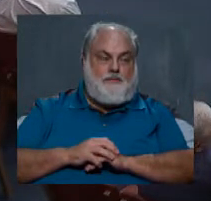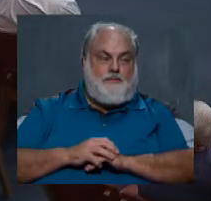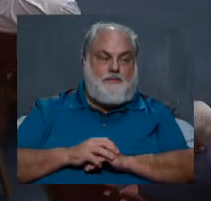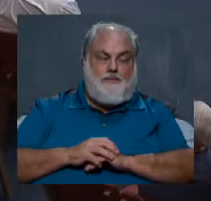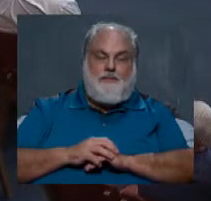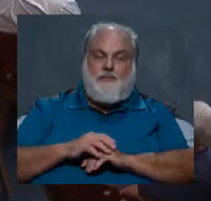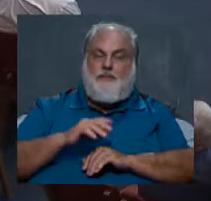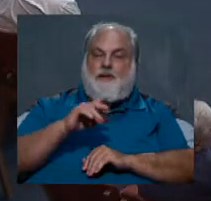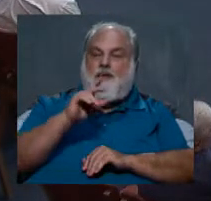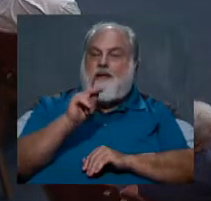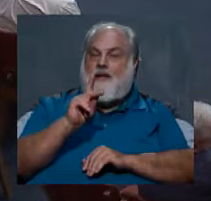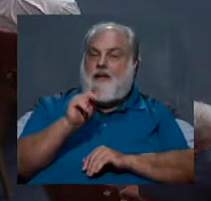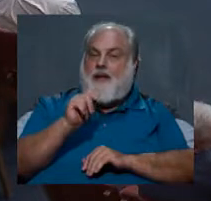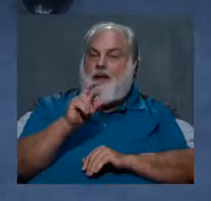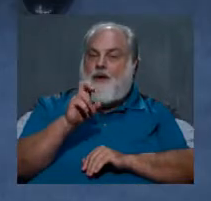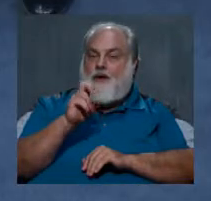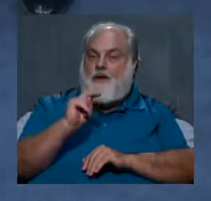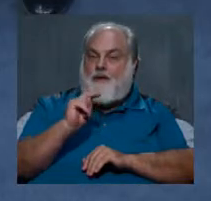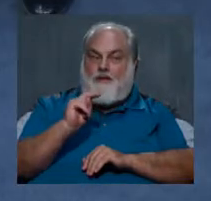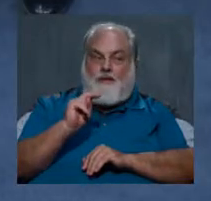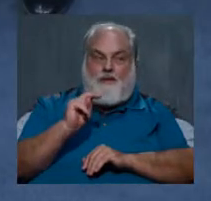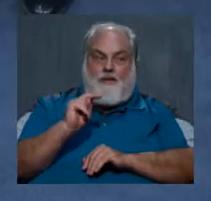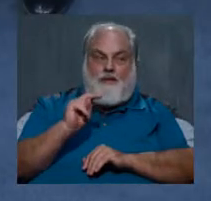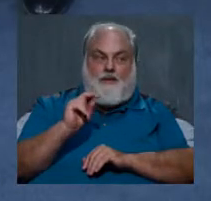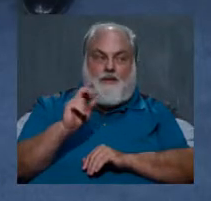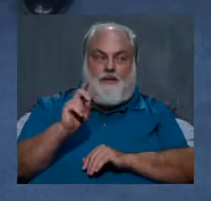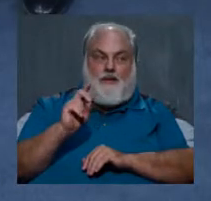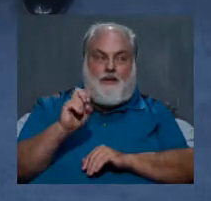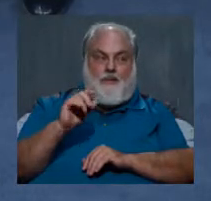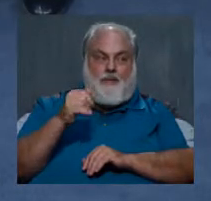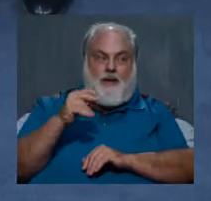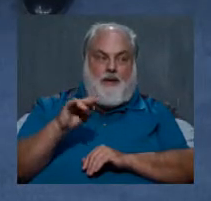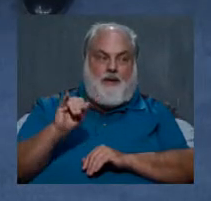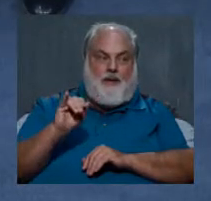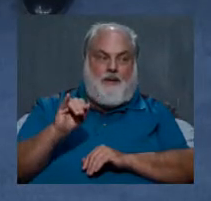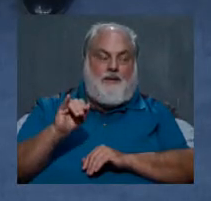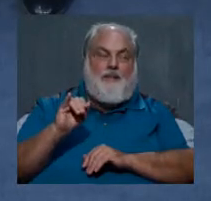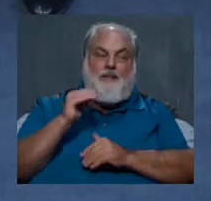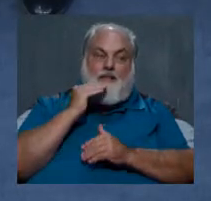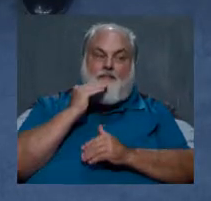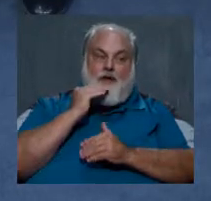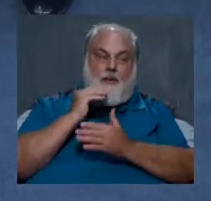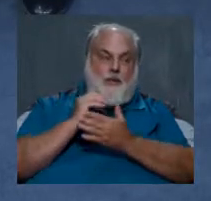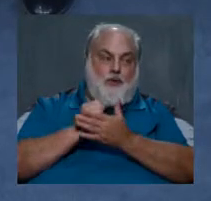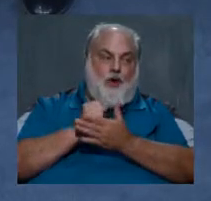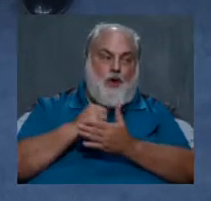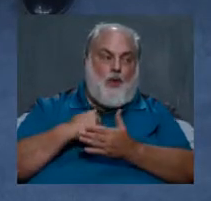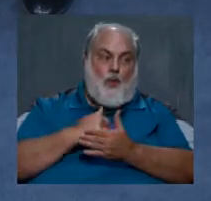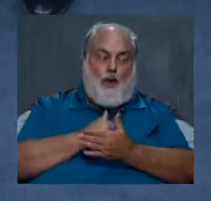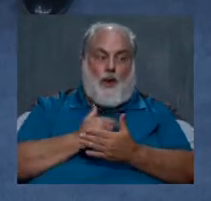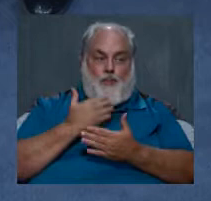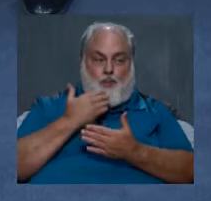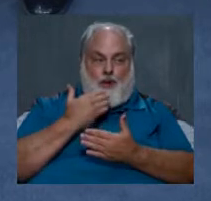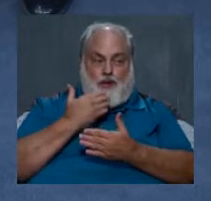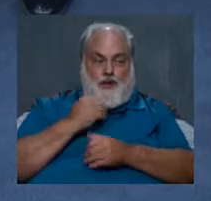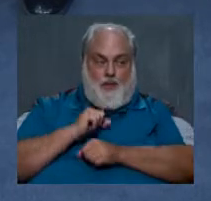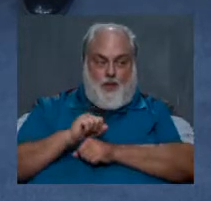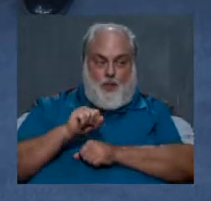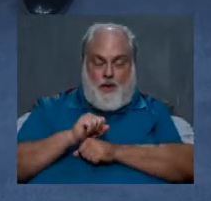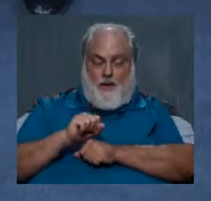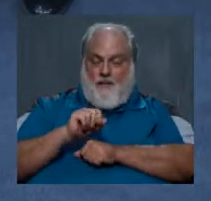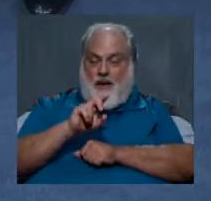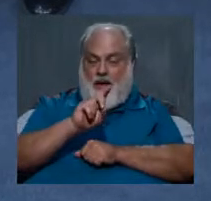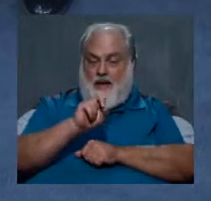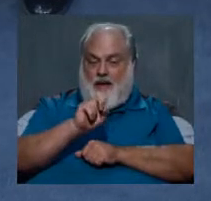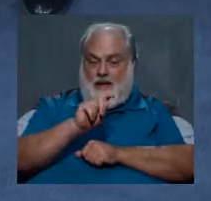I'm Karen DePippa, and hello, all commissioners. Thank you for giving us this opportunity. We appreciate the efforts of Mr. Daters